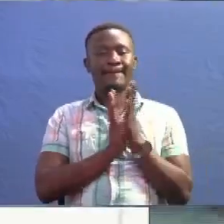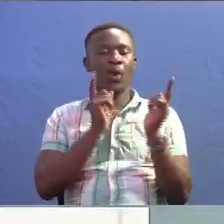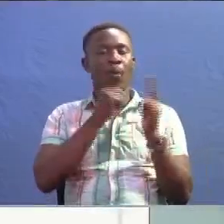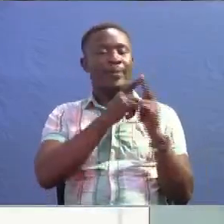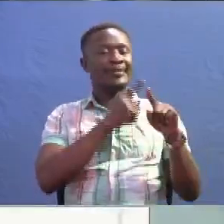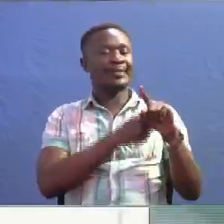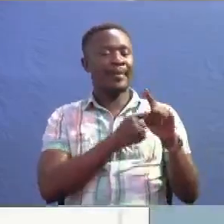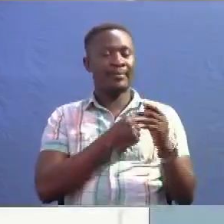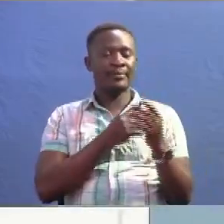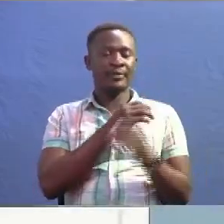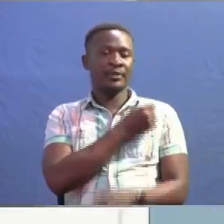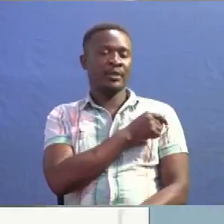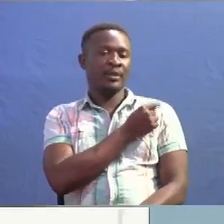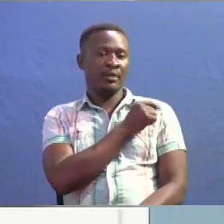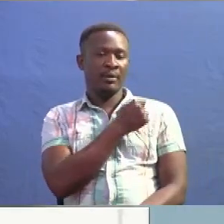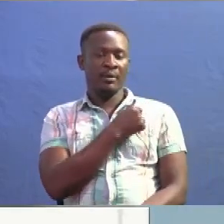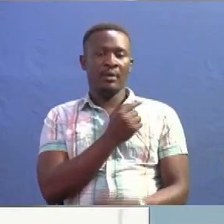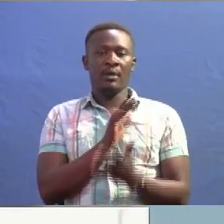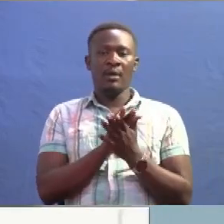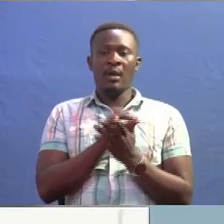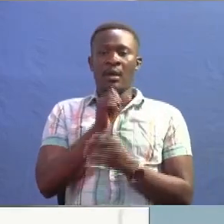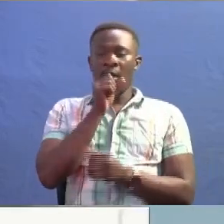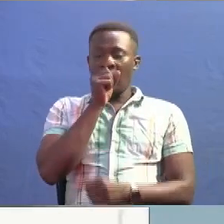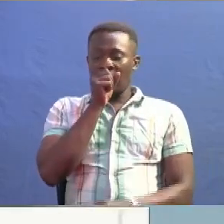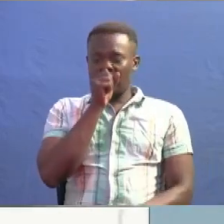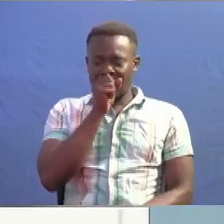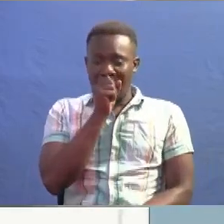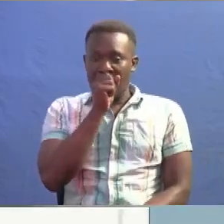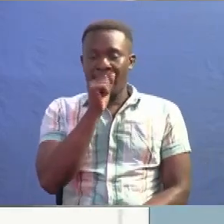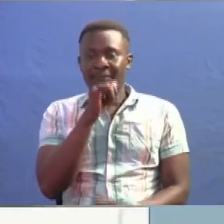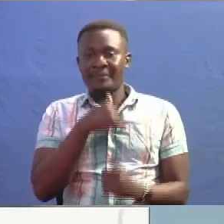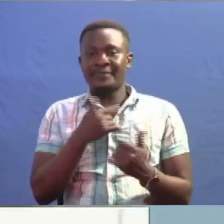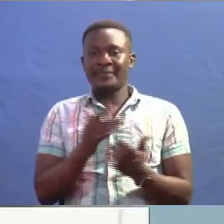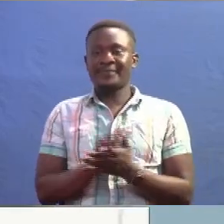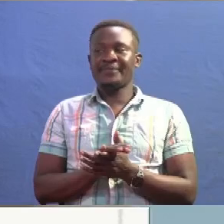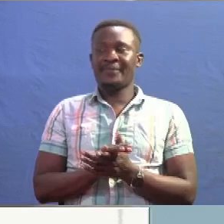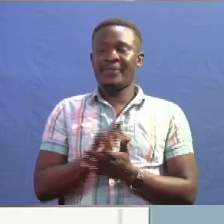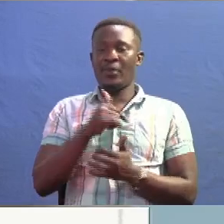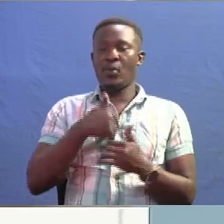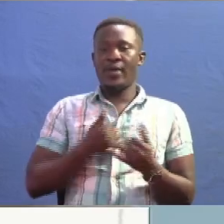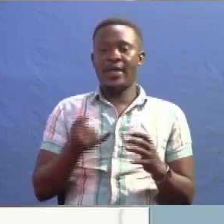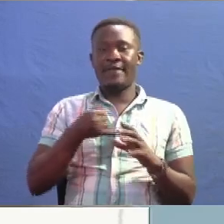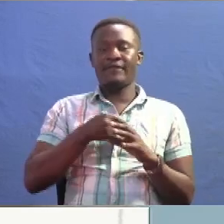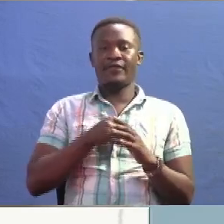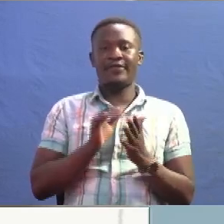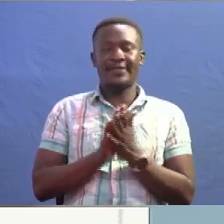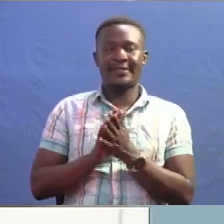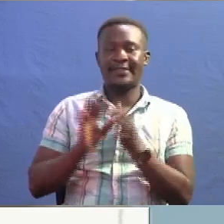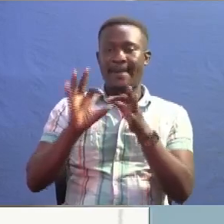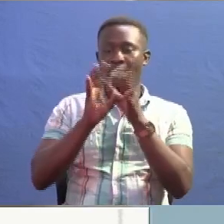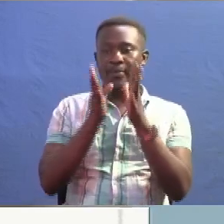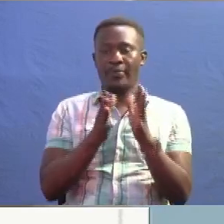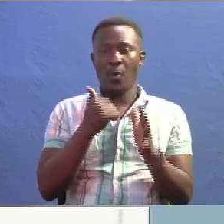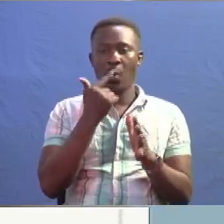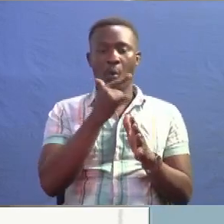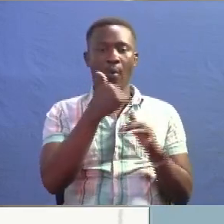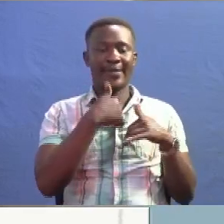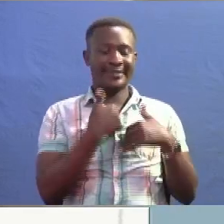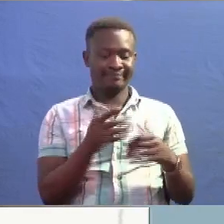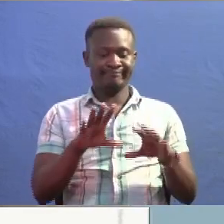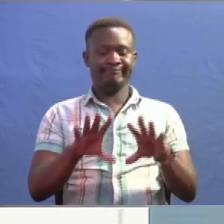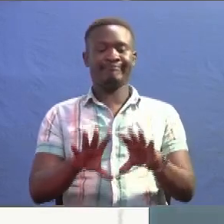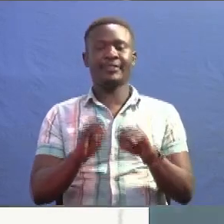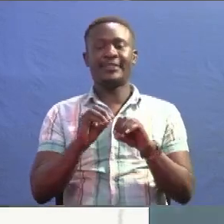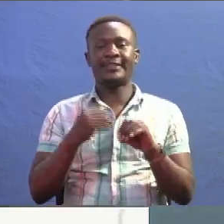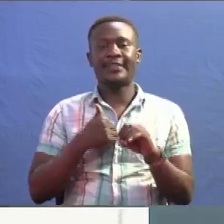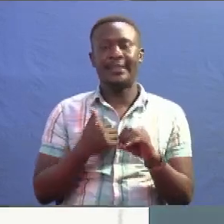treating cleft conditions. So patient's care is a wholesome approach. We involve different departments so that we're able to make sure we get